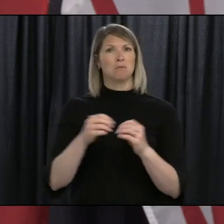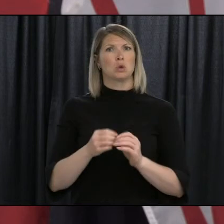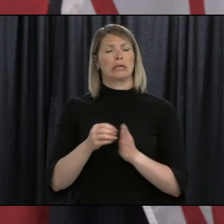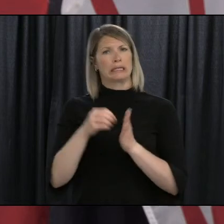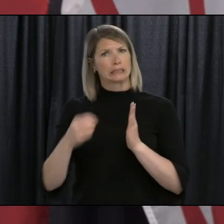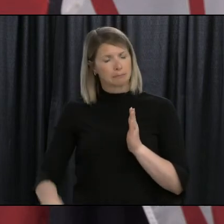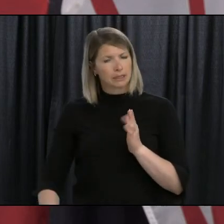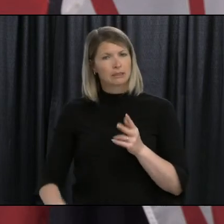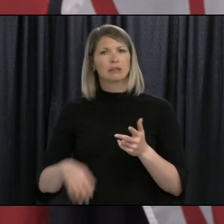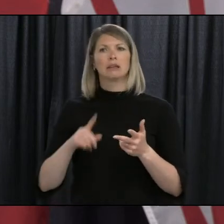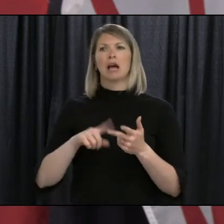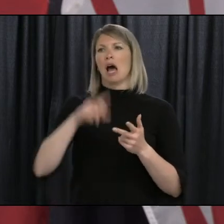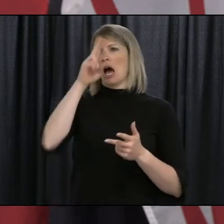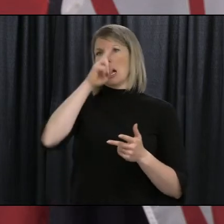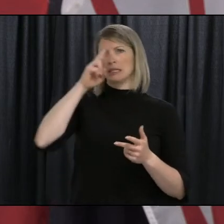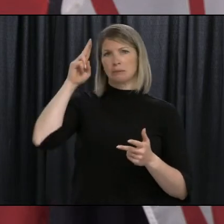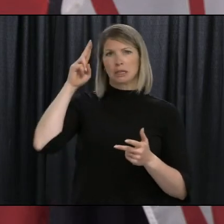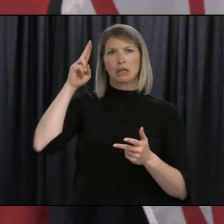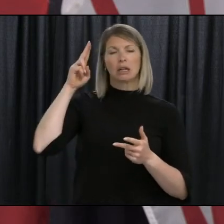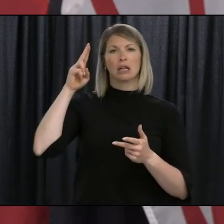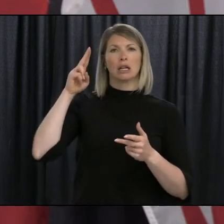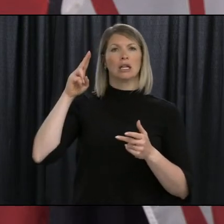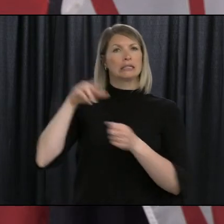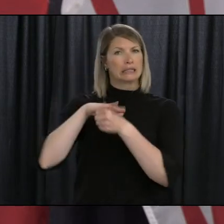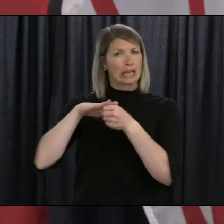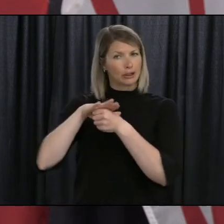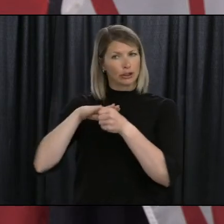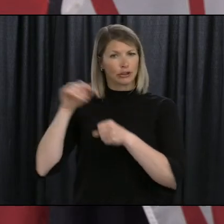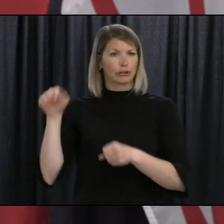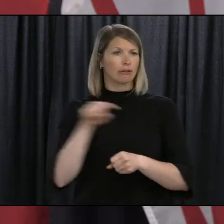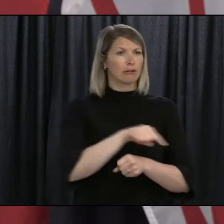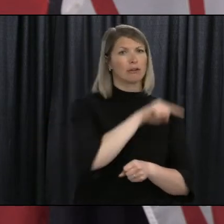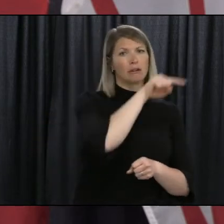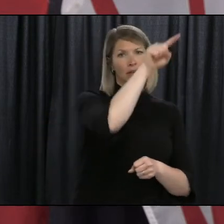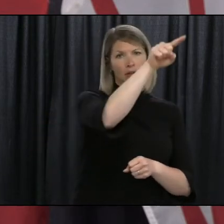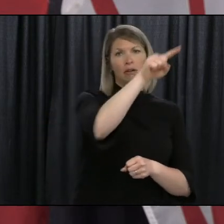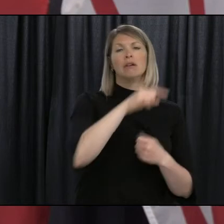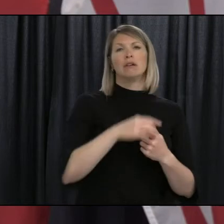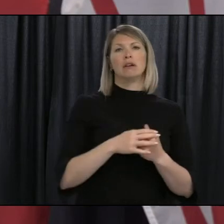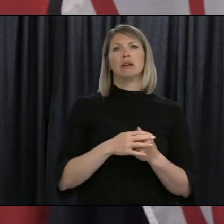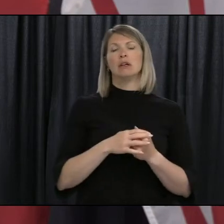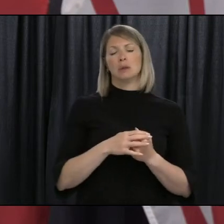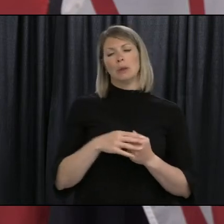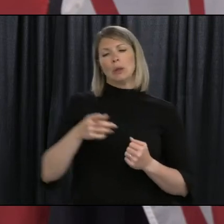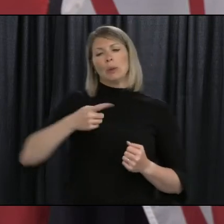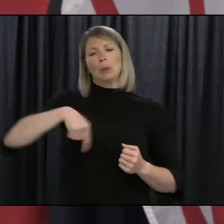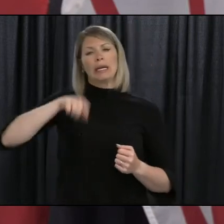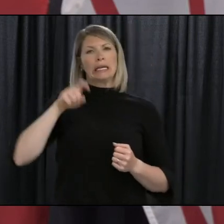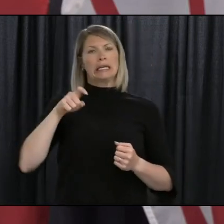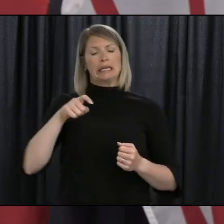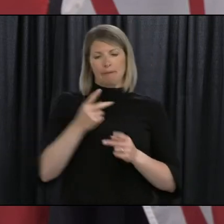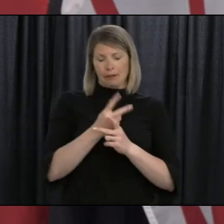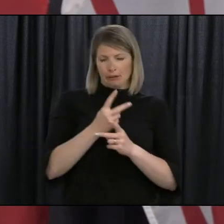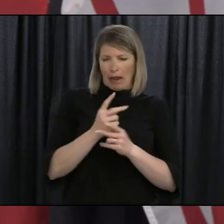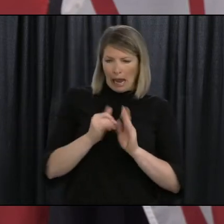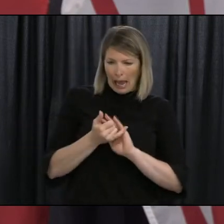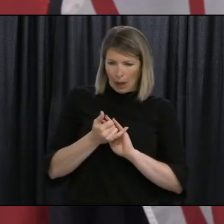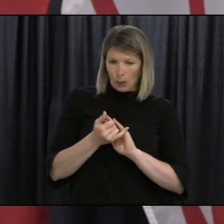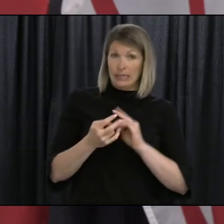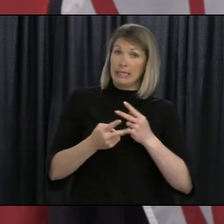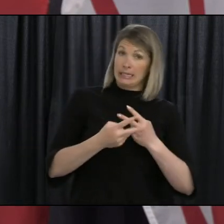because the population is dispersed over a very large geography. We need to find efficiencies, but we also need to find